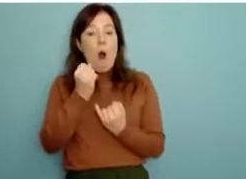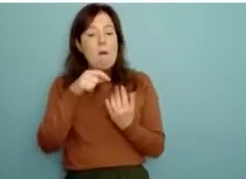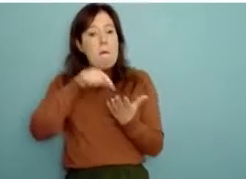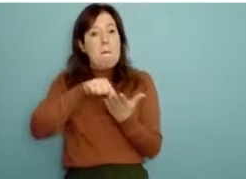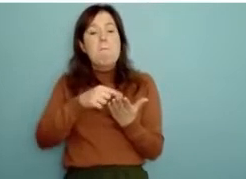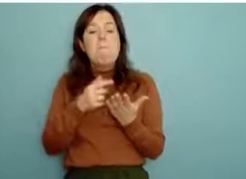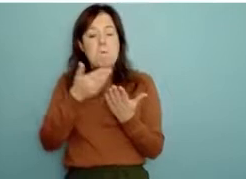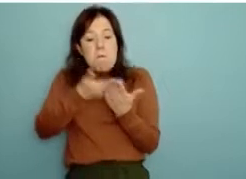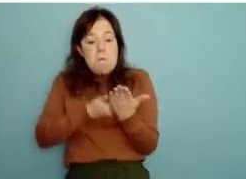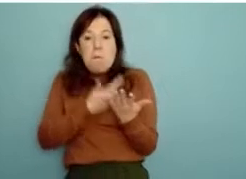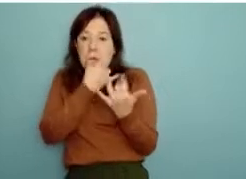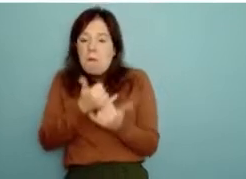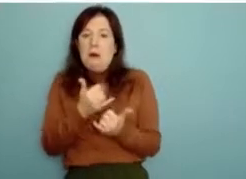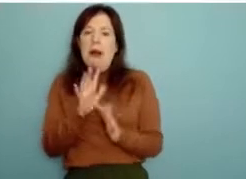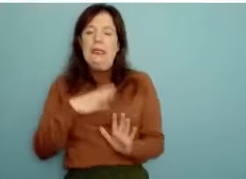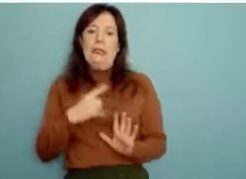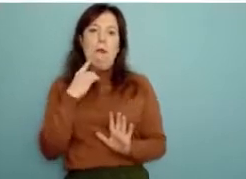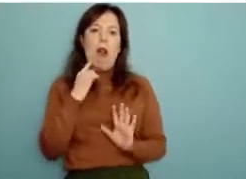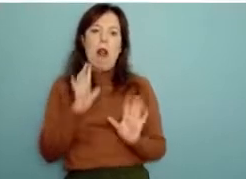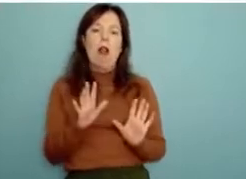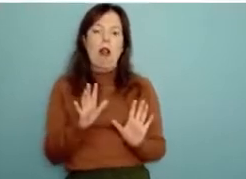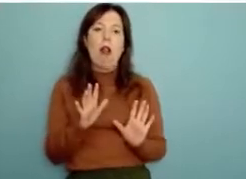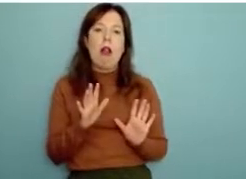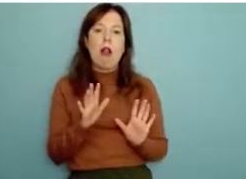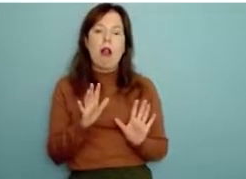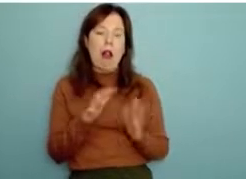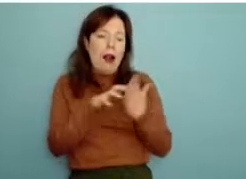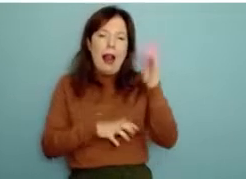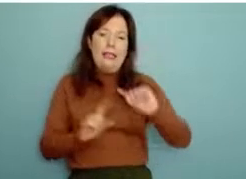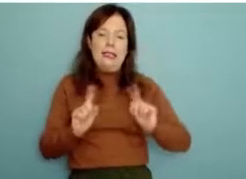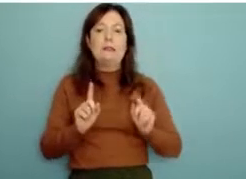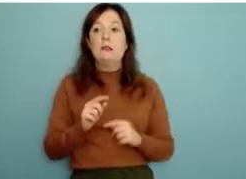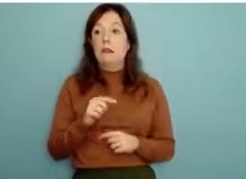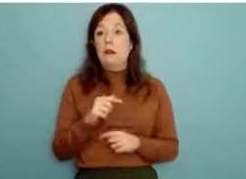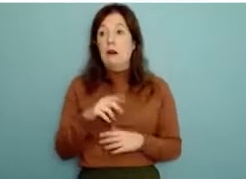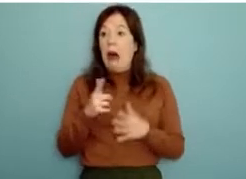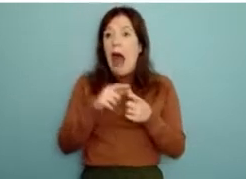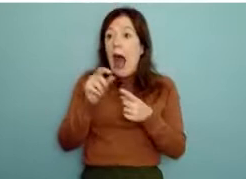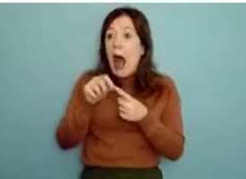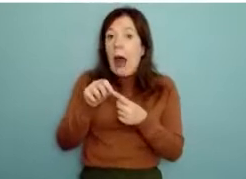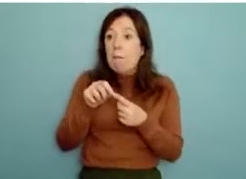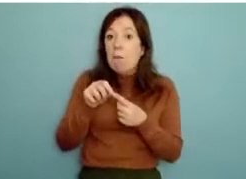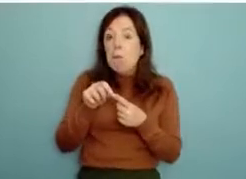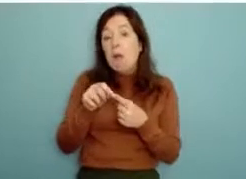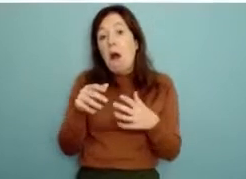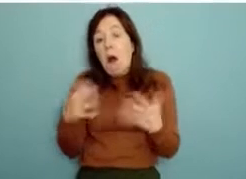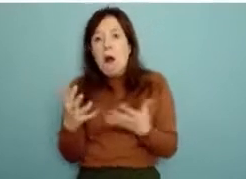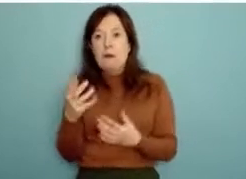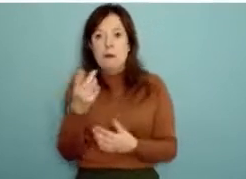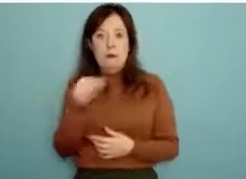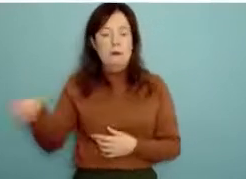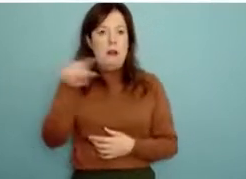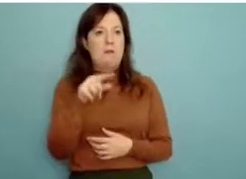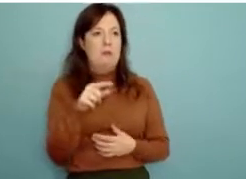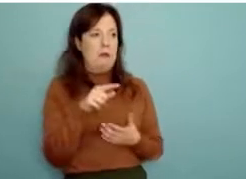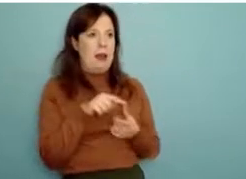people choice in terms of how they complete outcomes. Yes, it's great to have apps available, but some people were quite suspicious of electronic means. So we